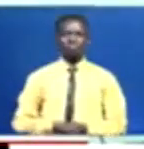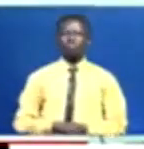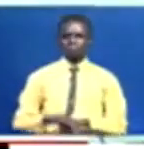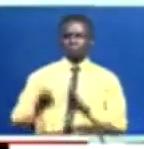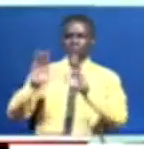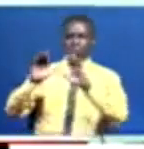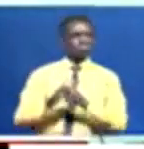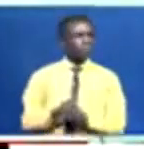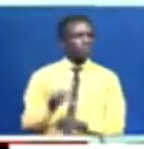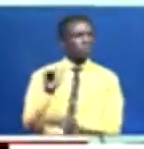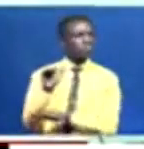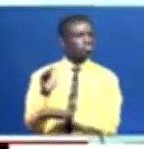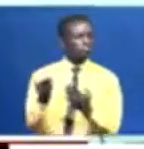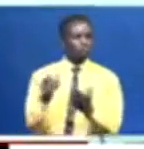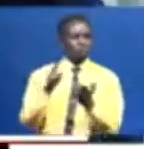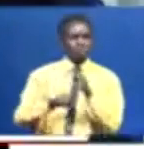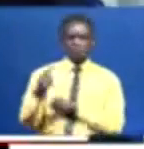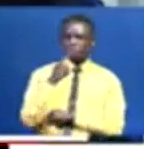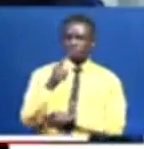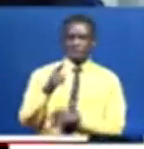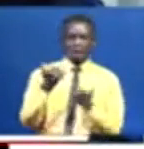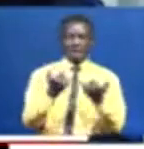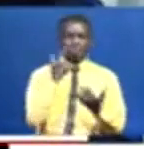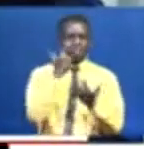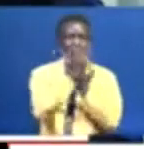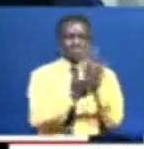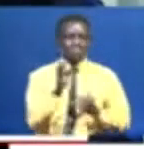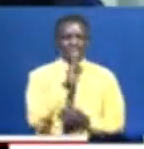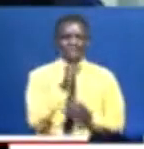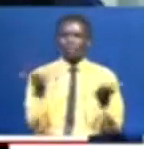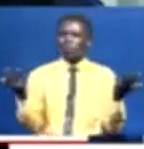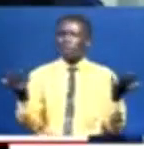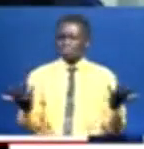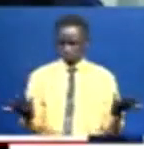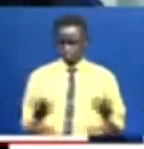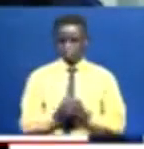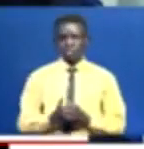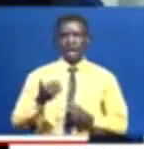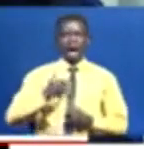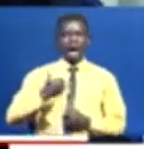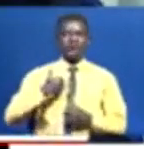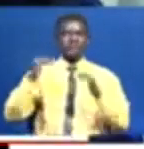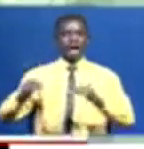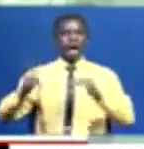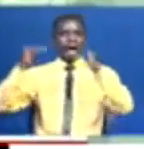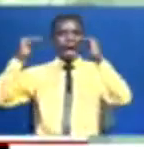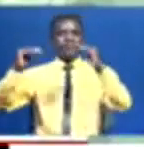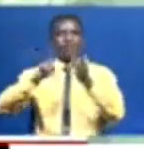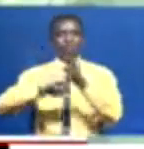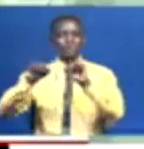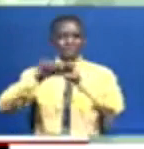say are the emerging cyber threats? I would say one of the, we call them the advanced persistent threats. Okay,